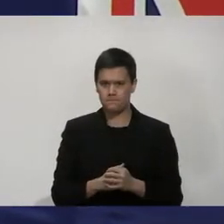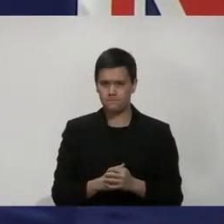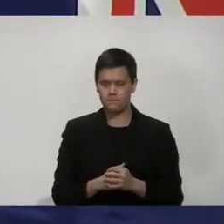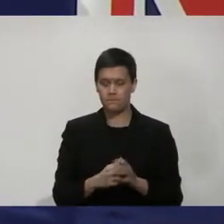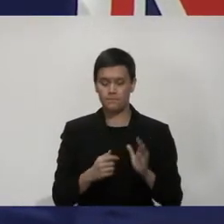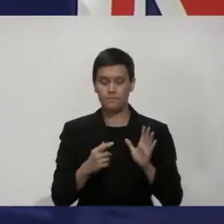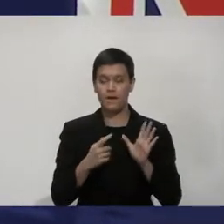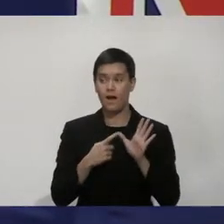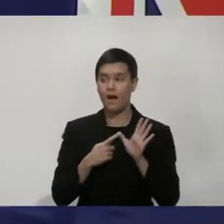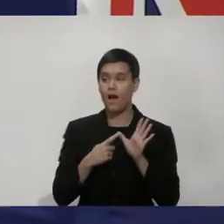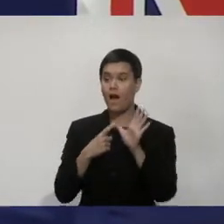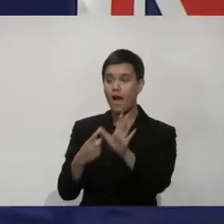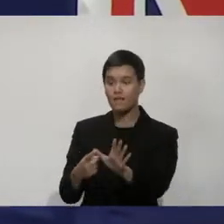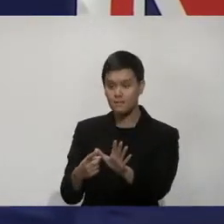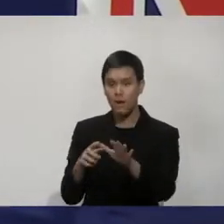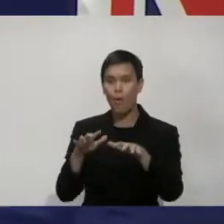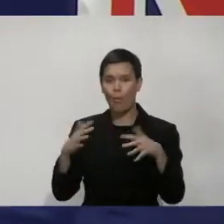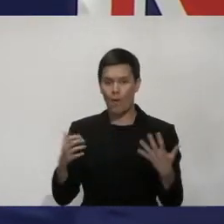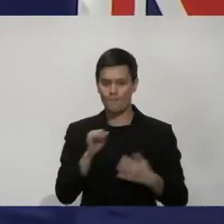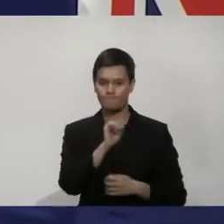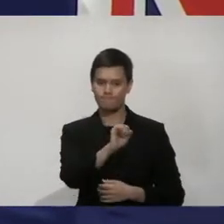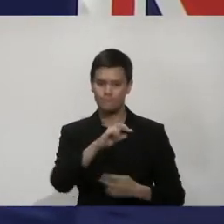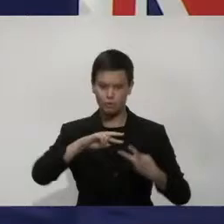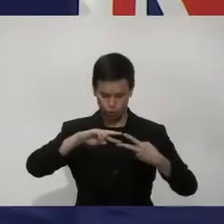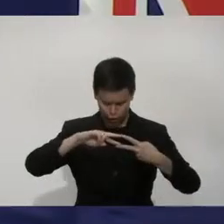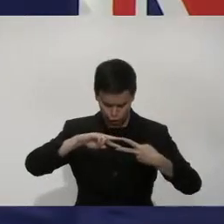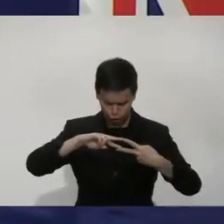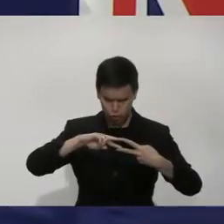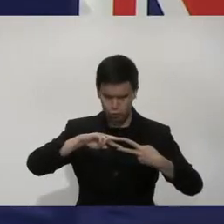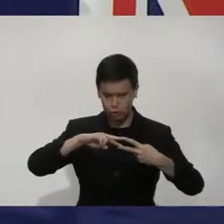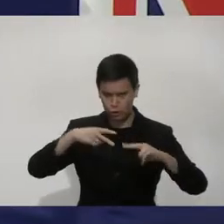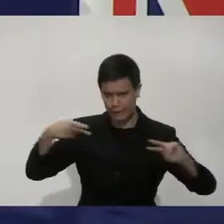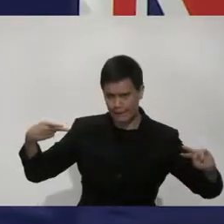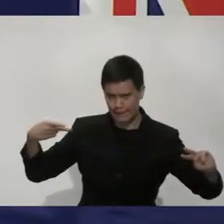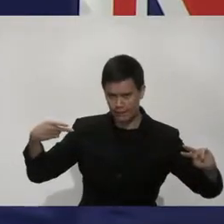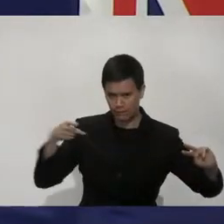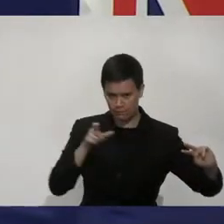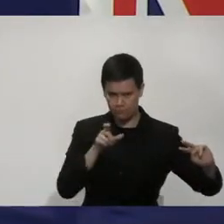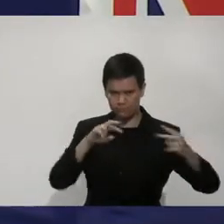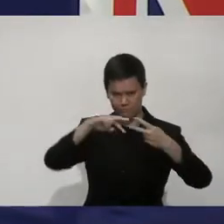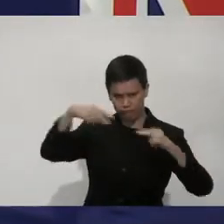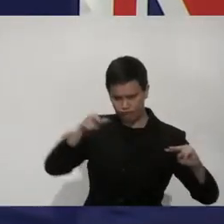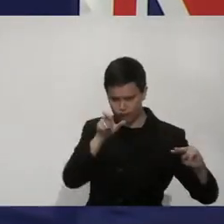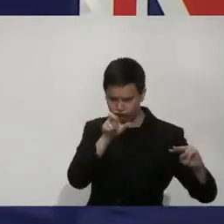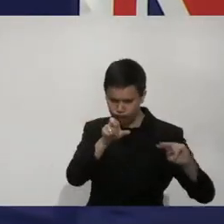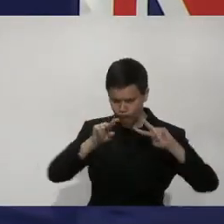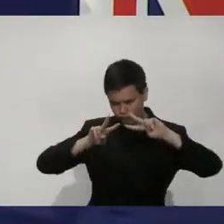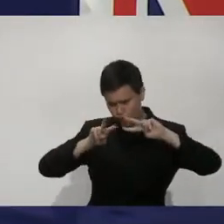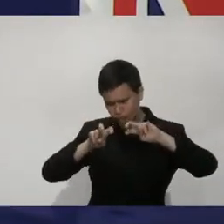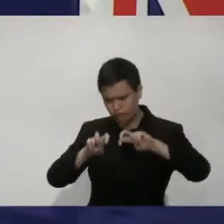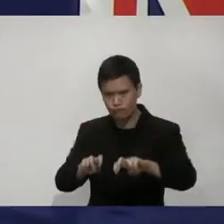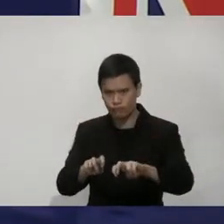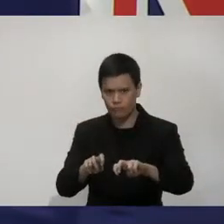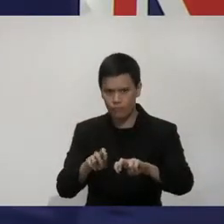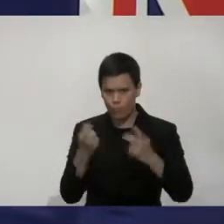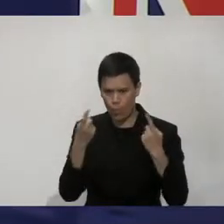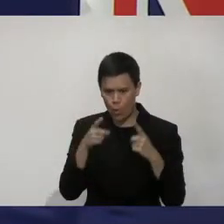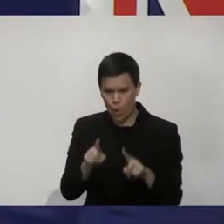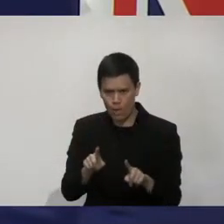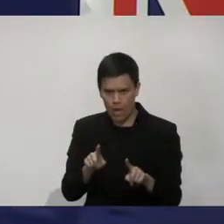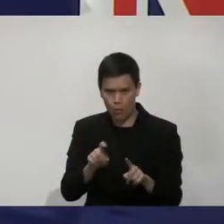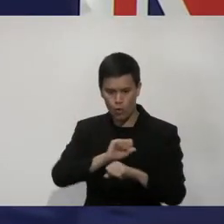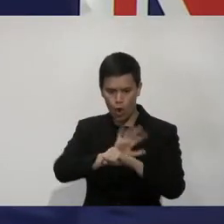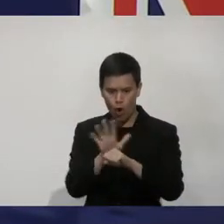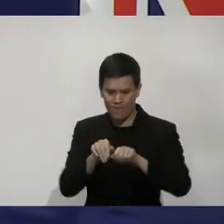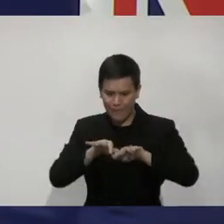might be linked to. So still under investigation, both epidemiologically and the genomic sequencing, which we'll either have back